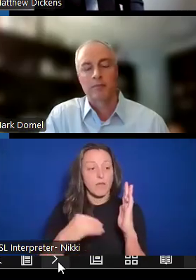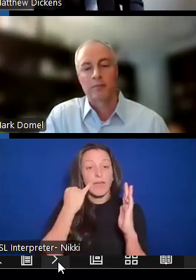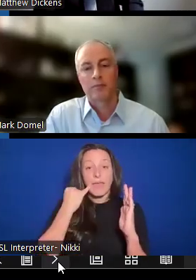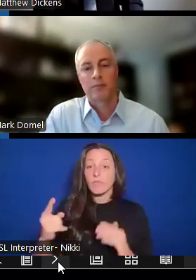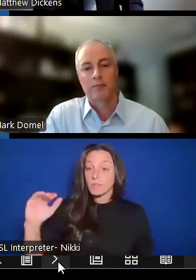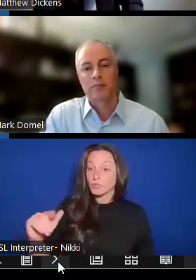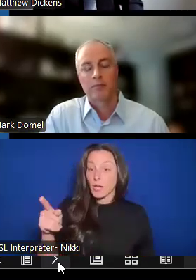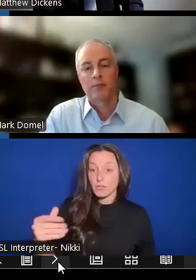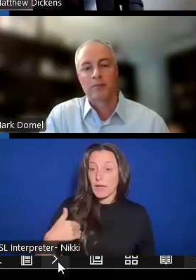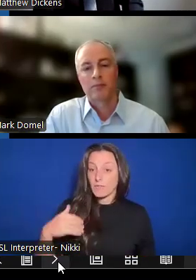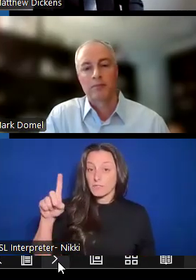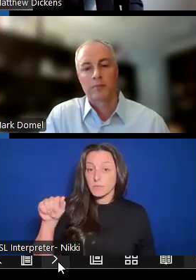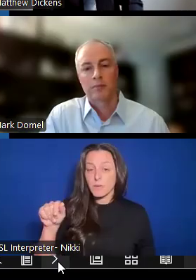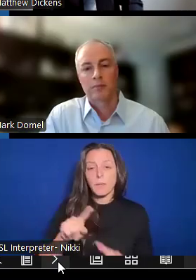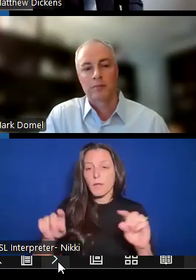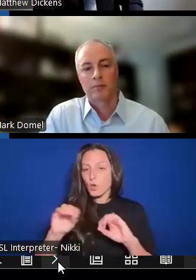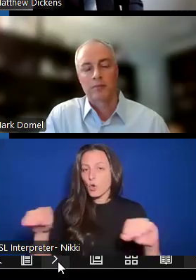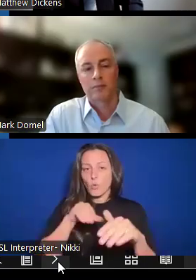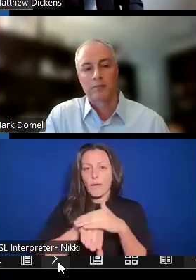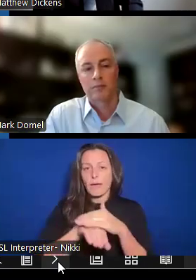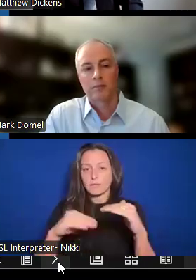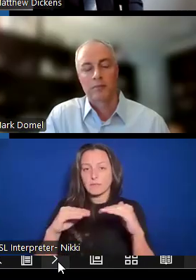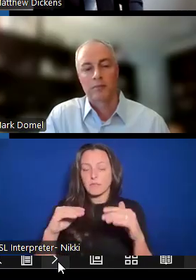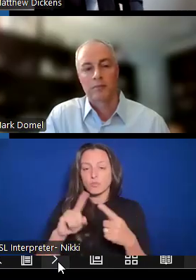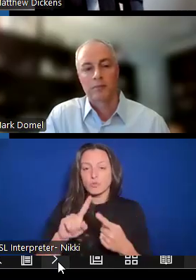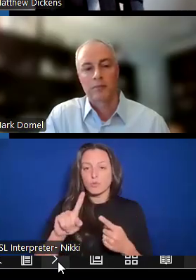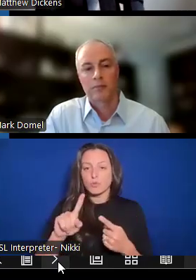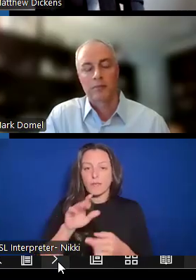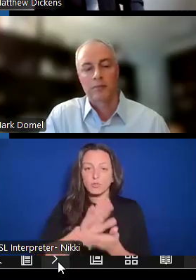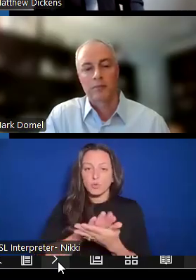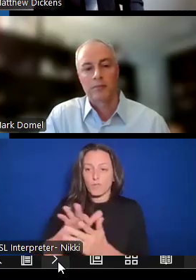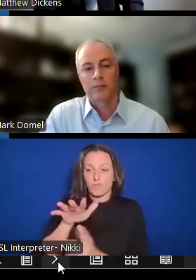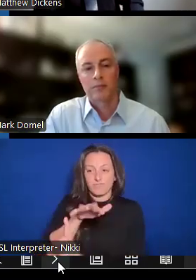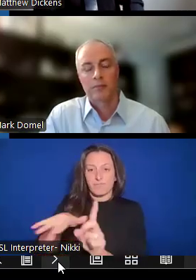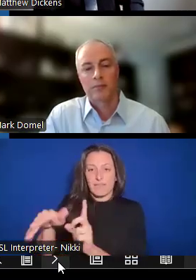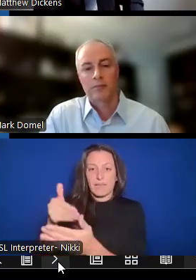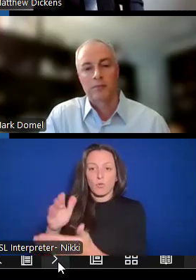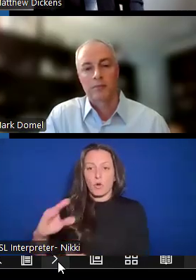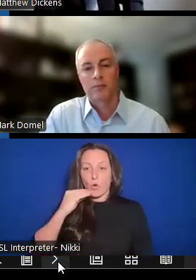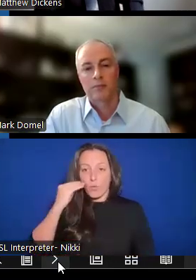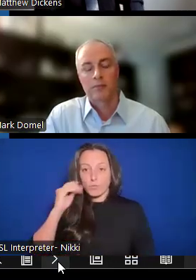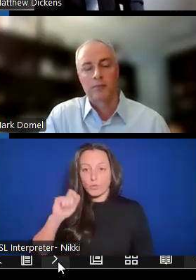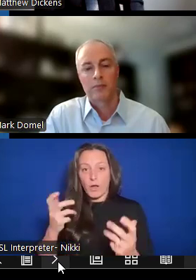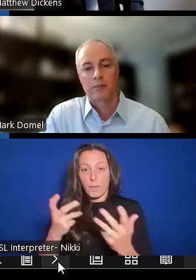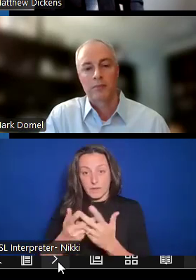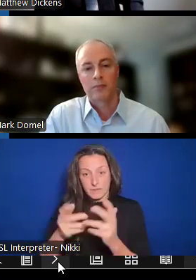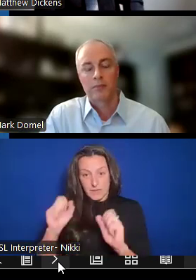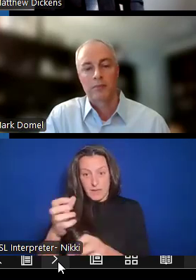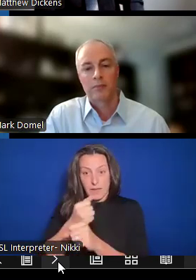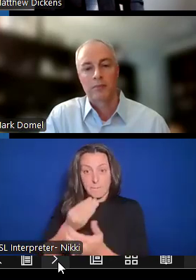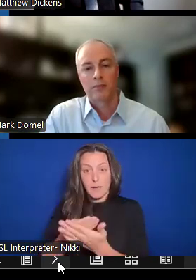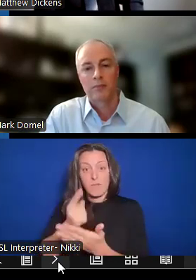have access to a private school in their area that can accommodate their needs? Can they access funds for therapy